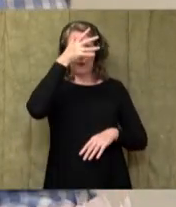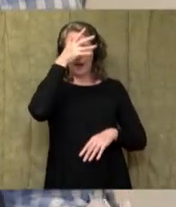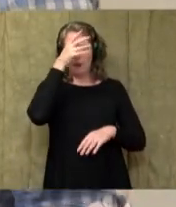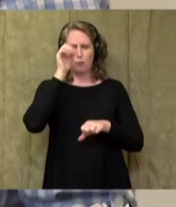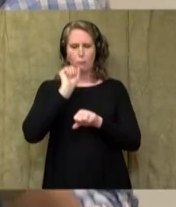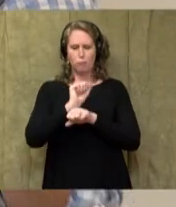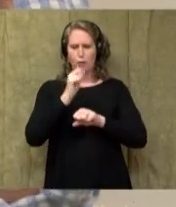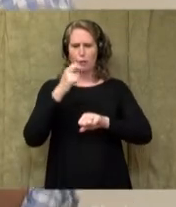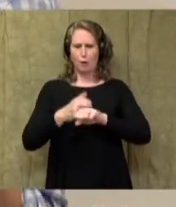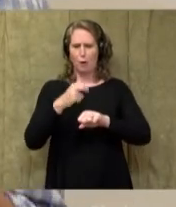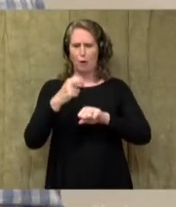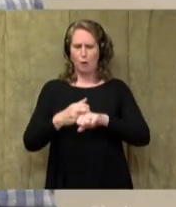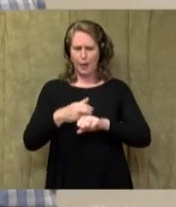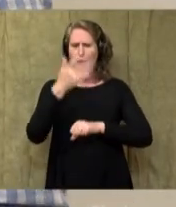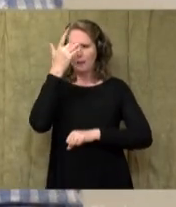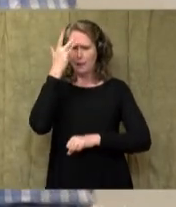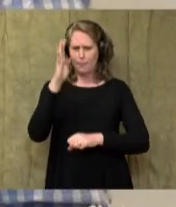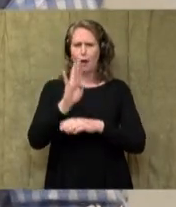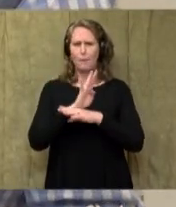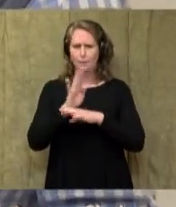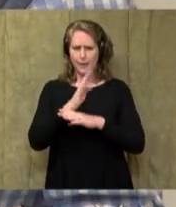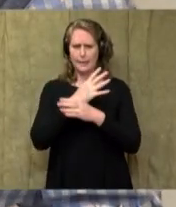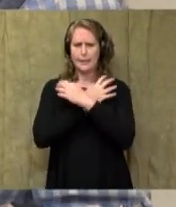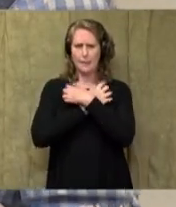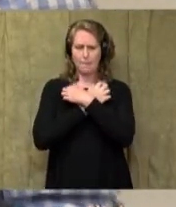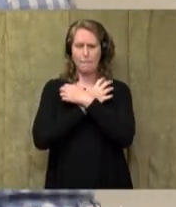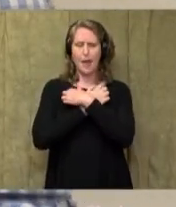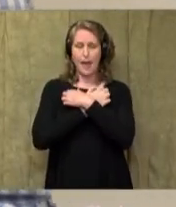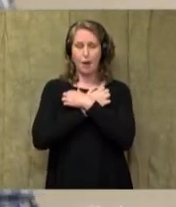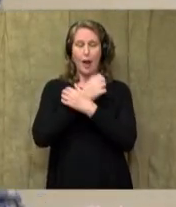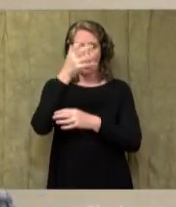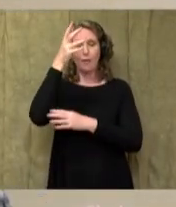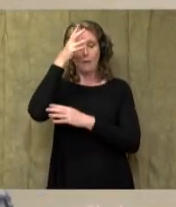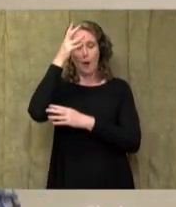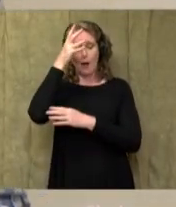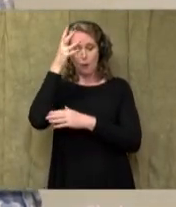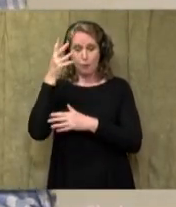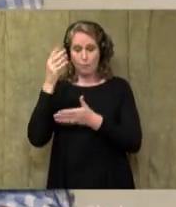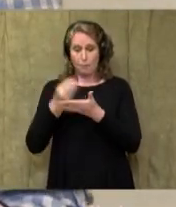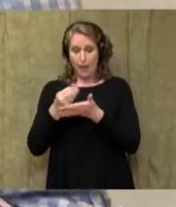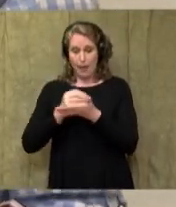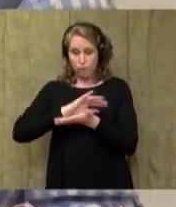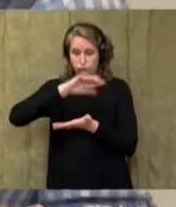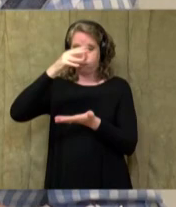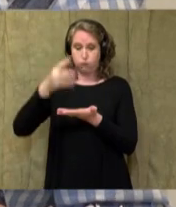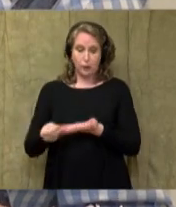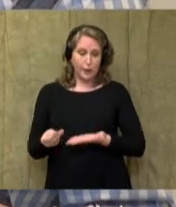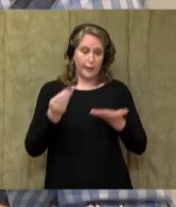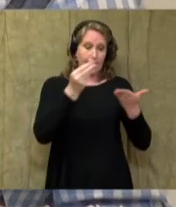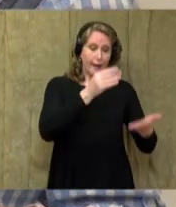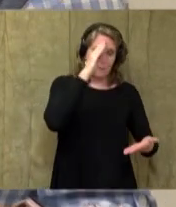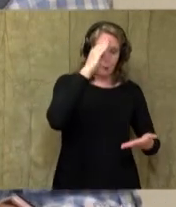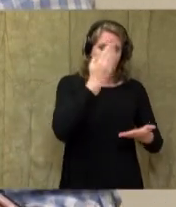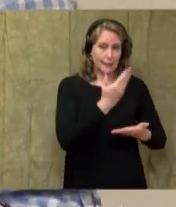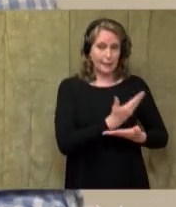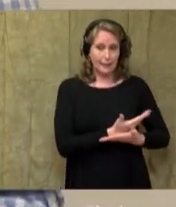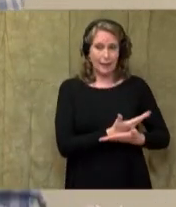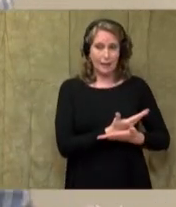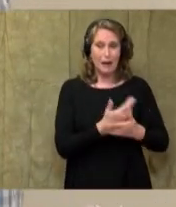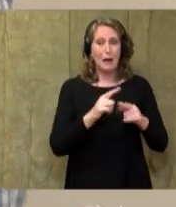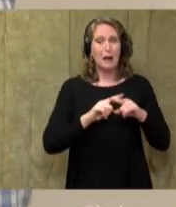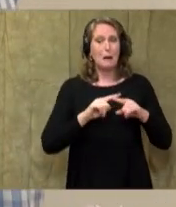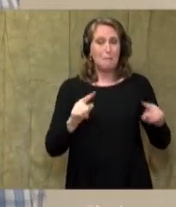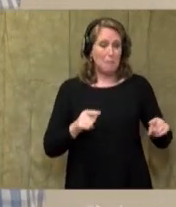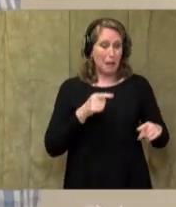worker and a smart business bear, and he had given all of his wealth to his son. But